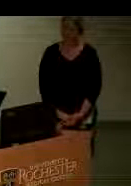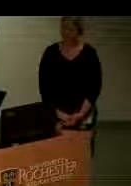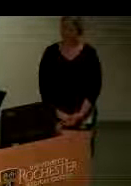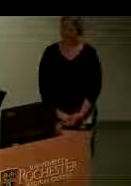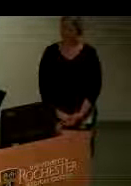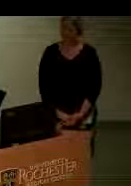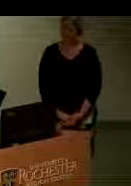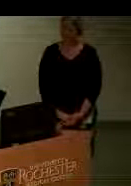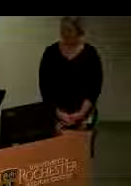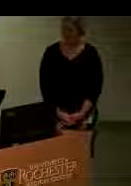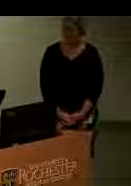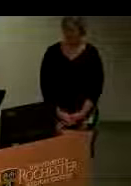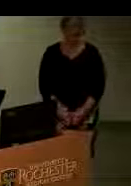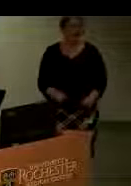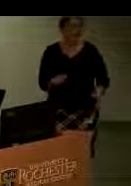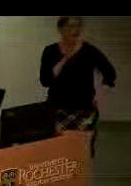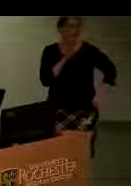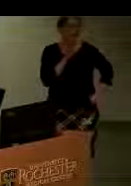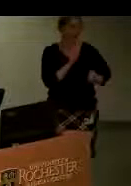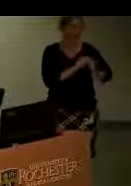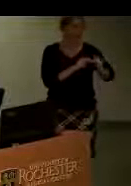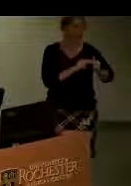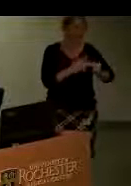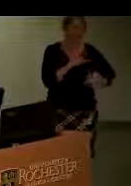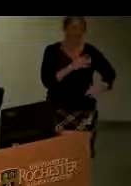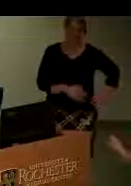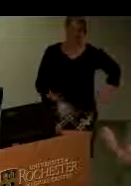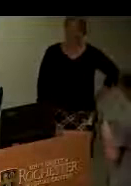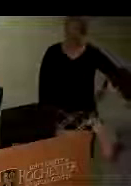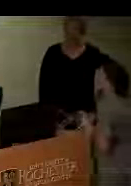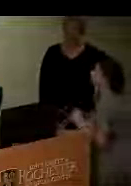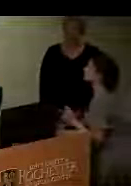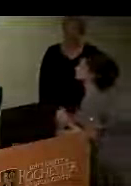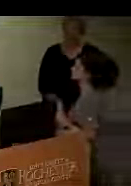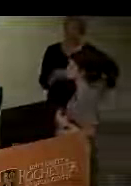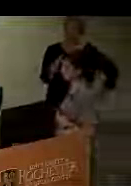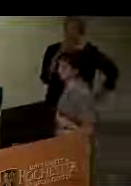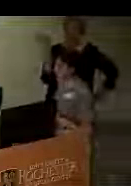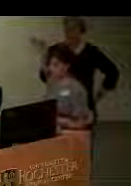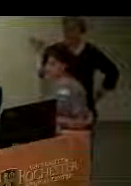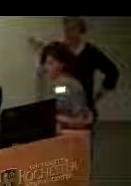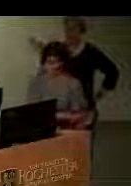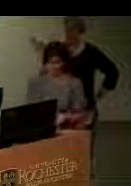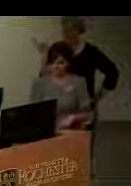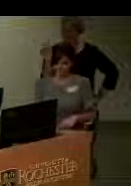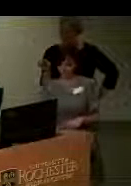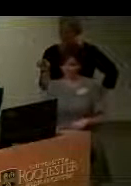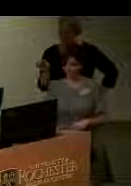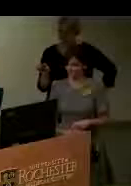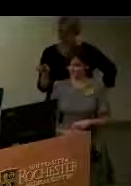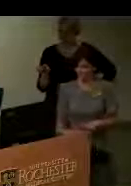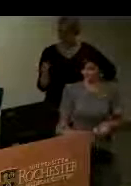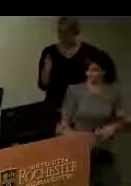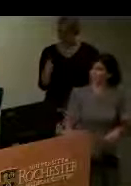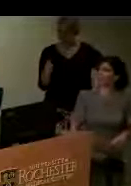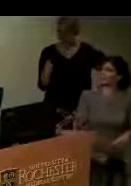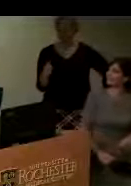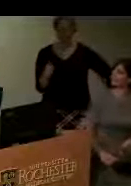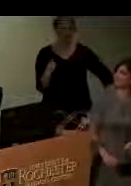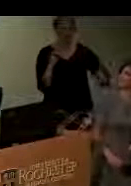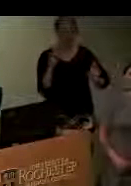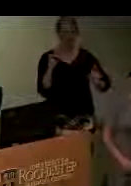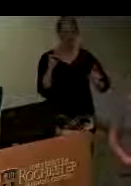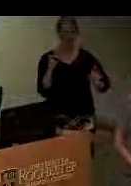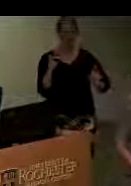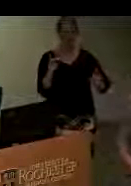You tell me. I can keep talking without the slide, but it would be nice. Okay. I hope it doesn't take that